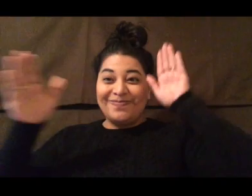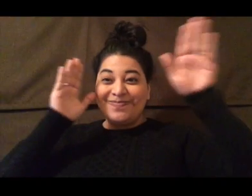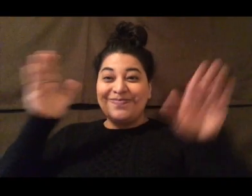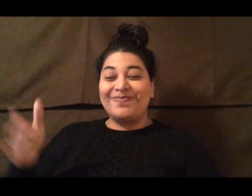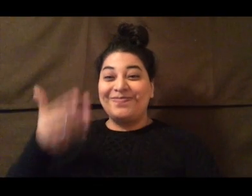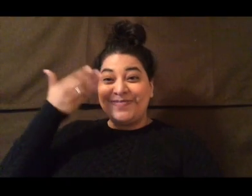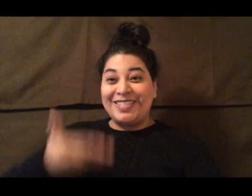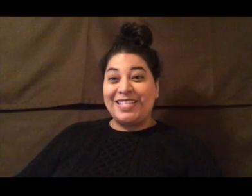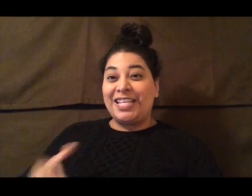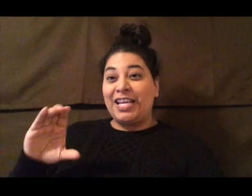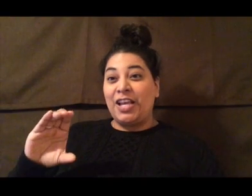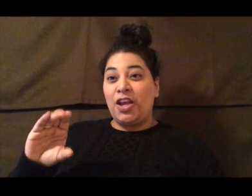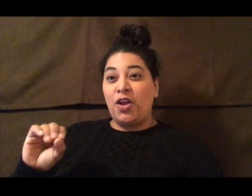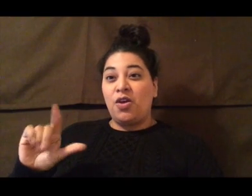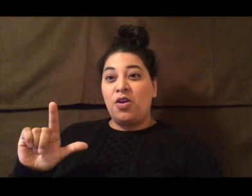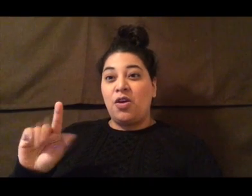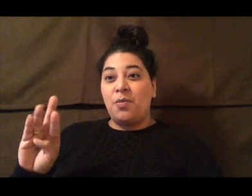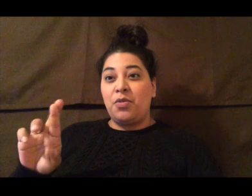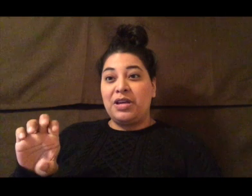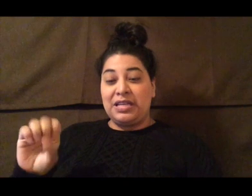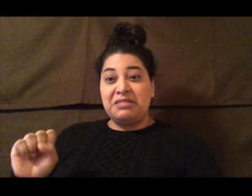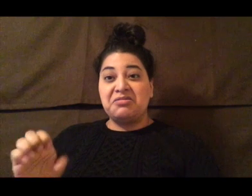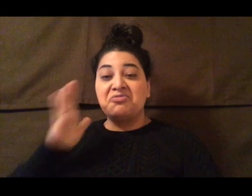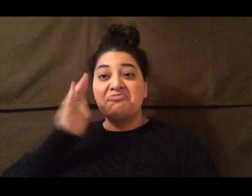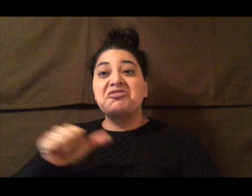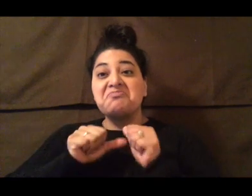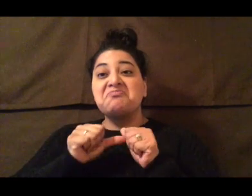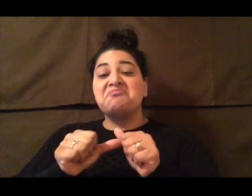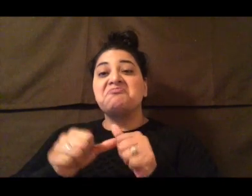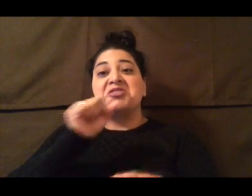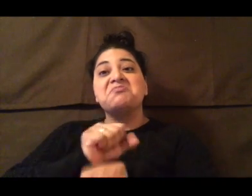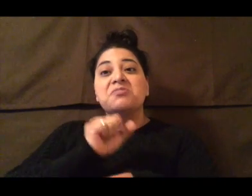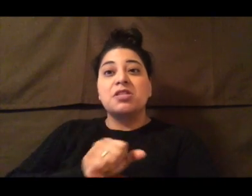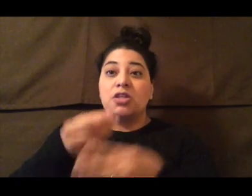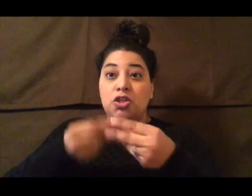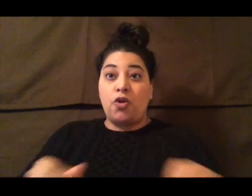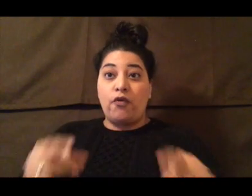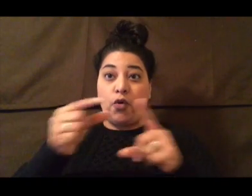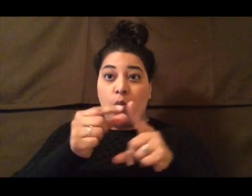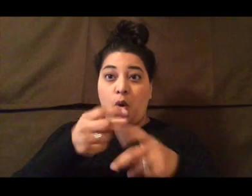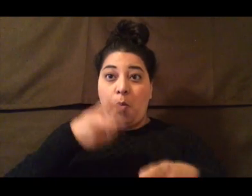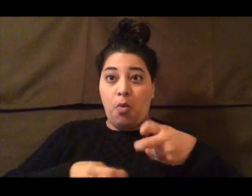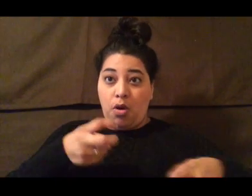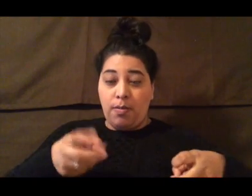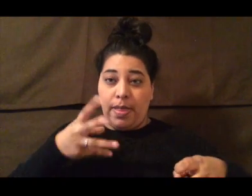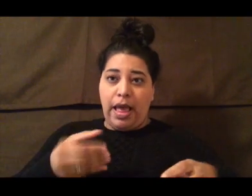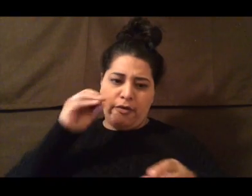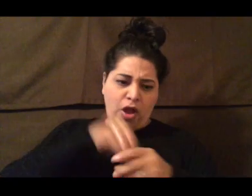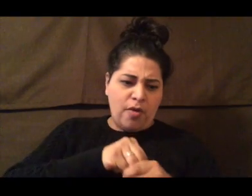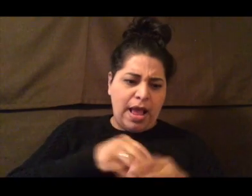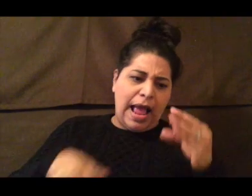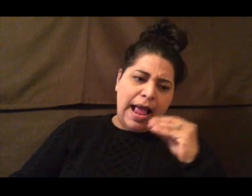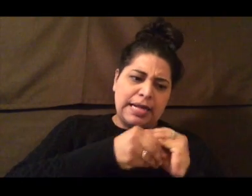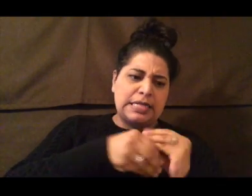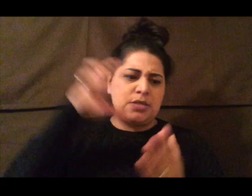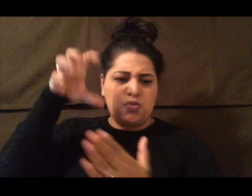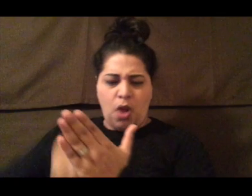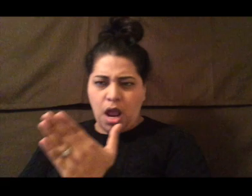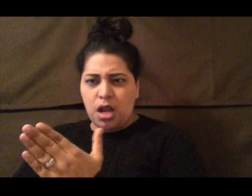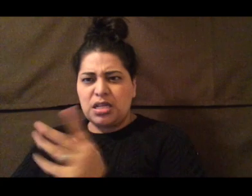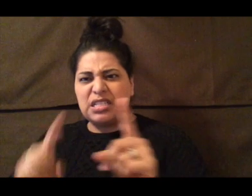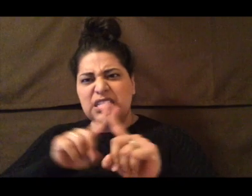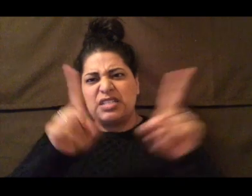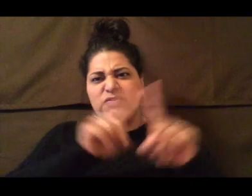Hi boys and girls, Miss Calabrese here with a math lesson for you. We're going to continue working on solving word problems that involve adding